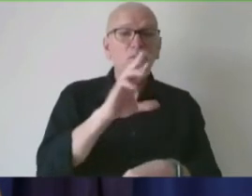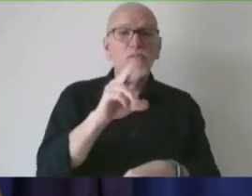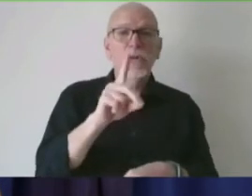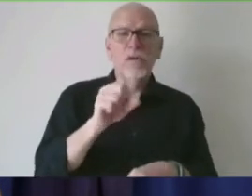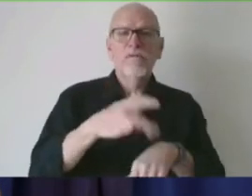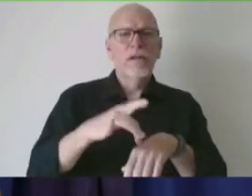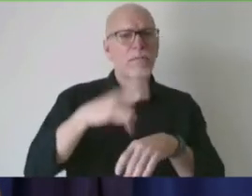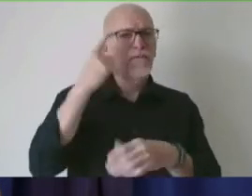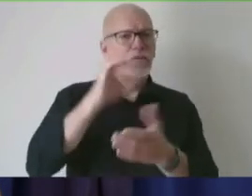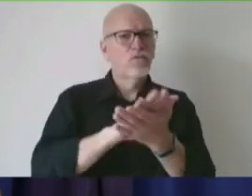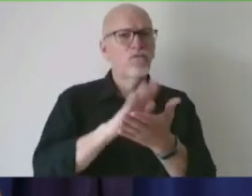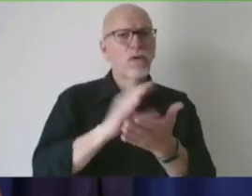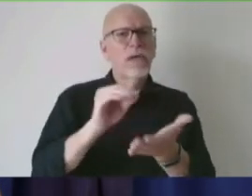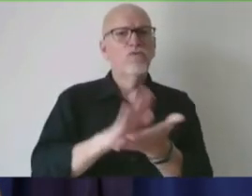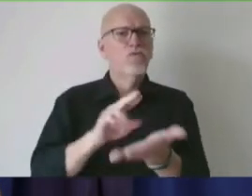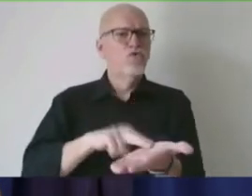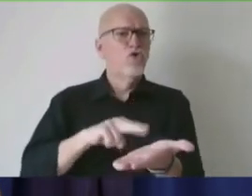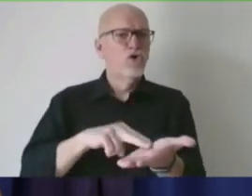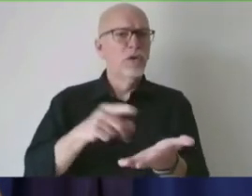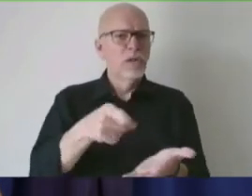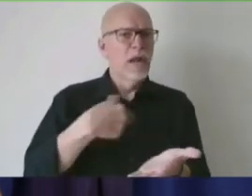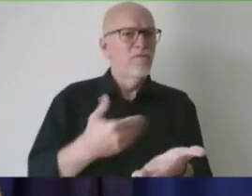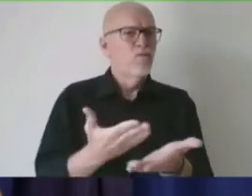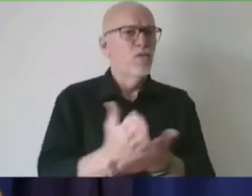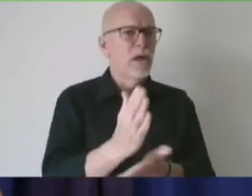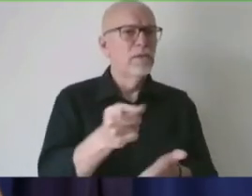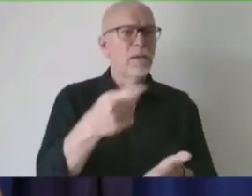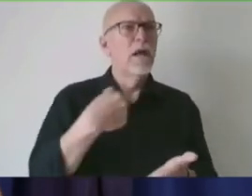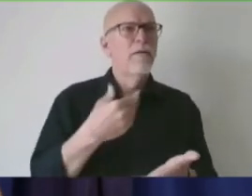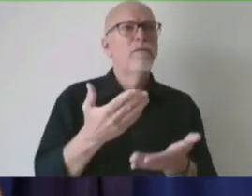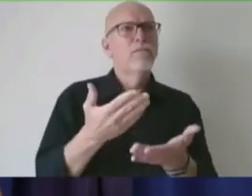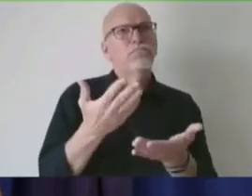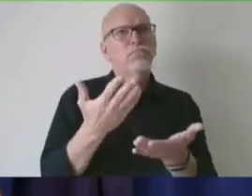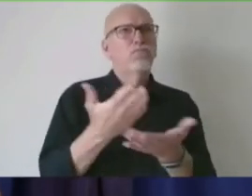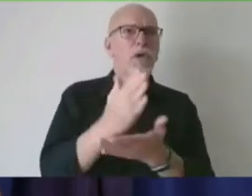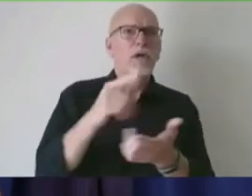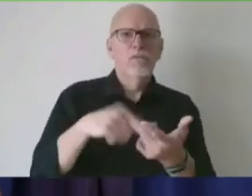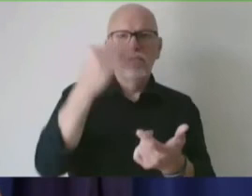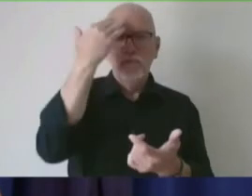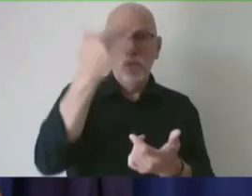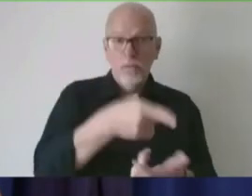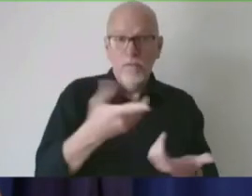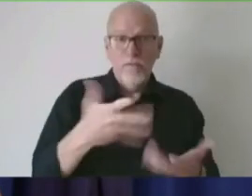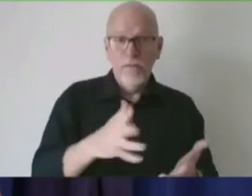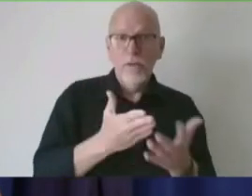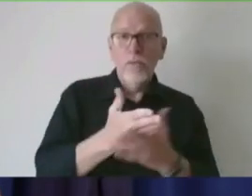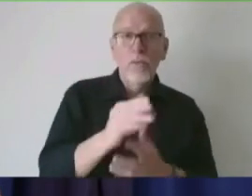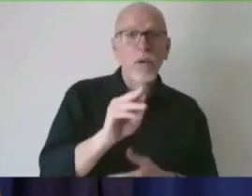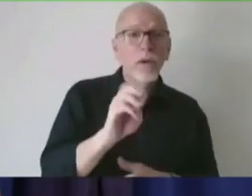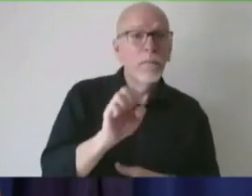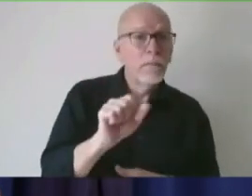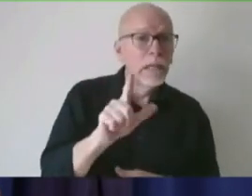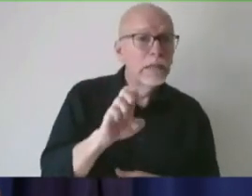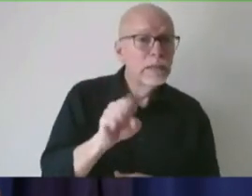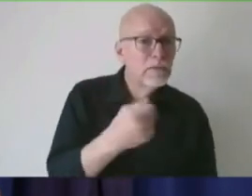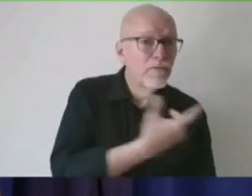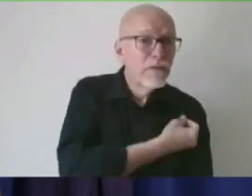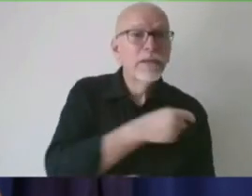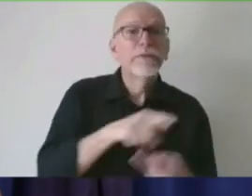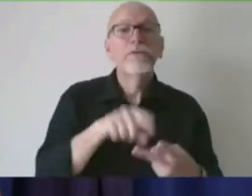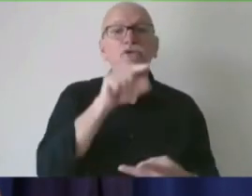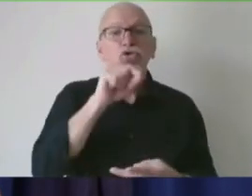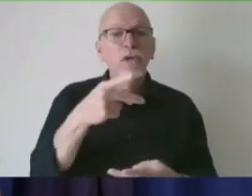school nurse. So yes, they can certainly have access to whether that child has completed their measles and chickenpox and